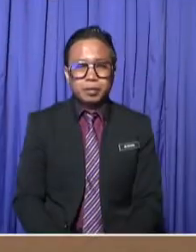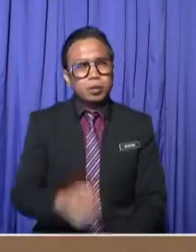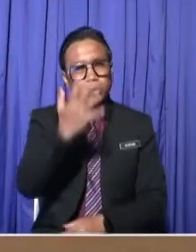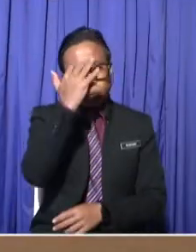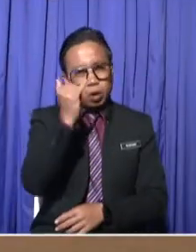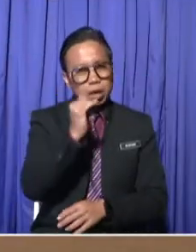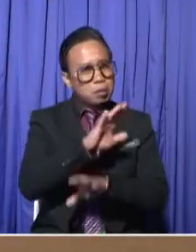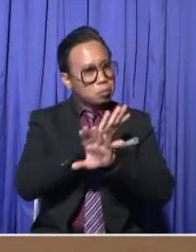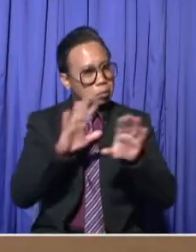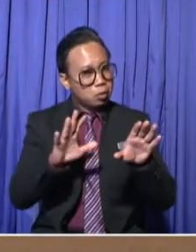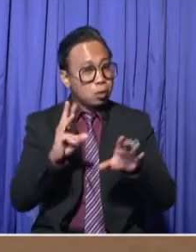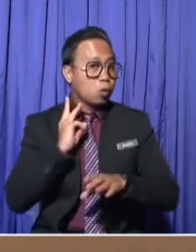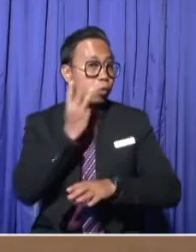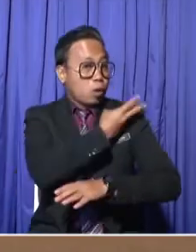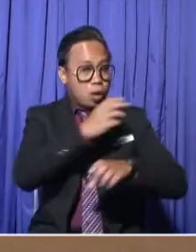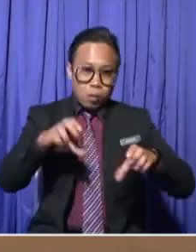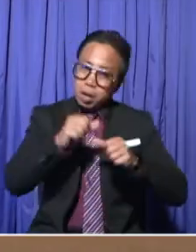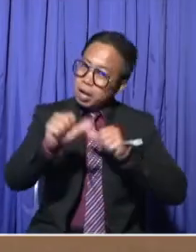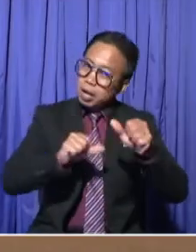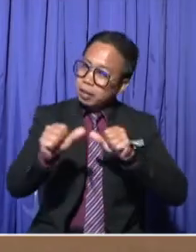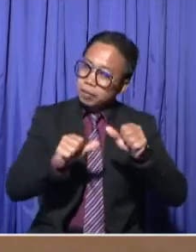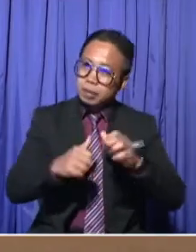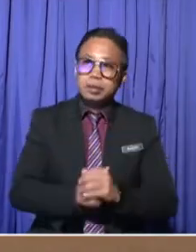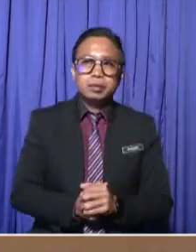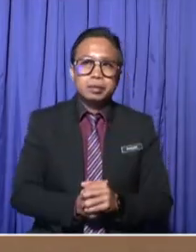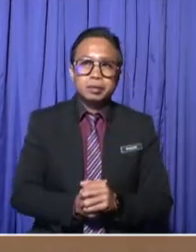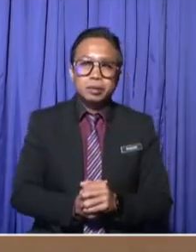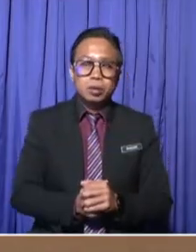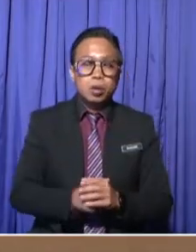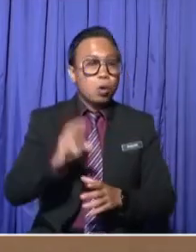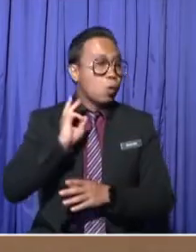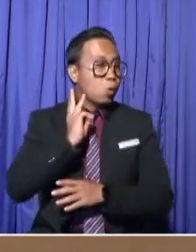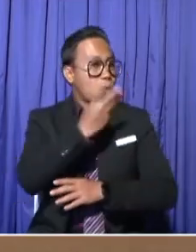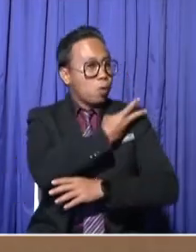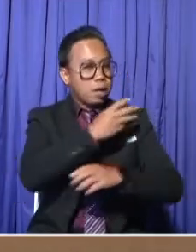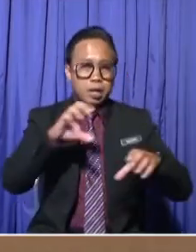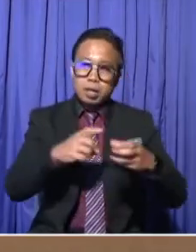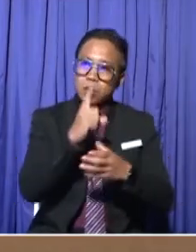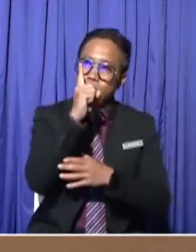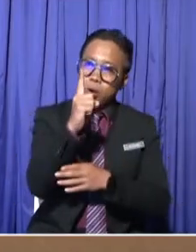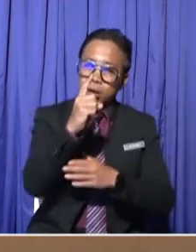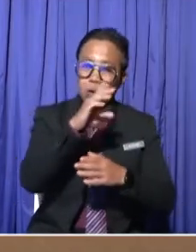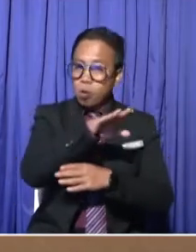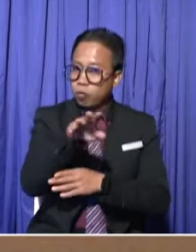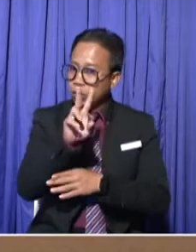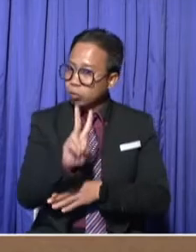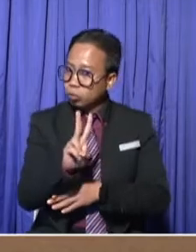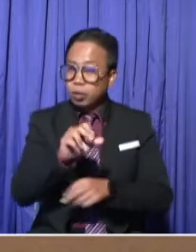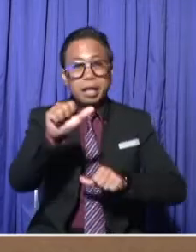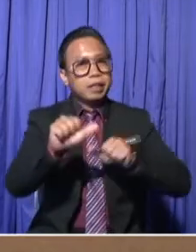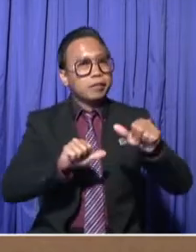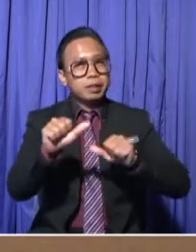Why don't we try another activity? Initially, we did 1/2